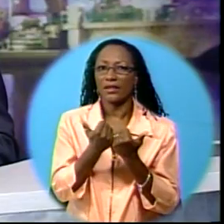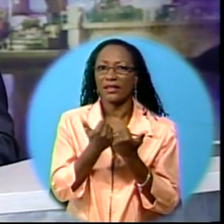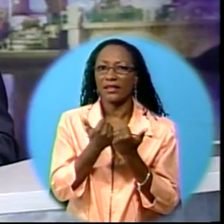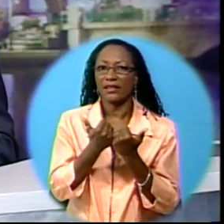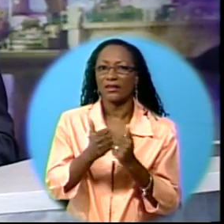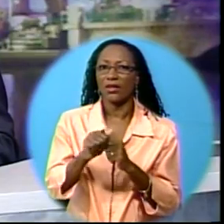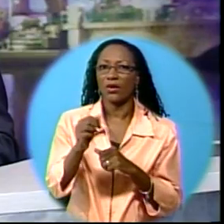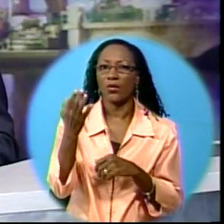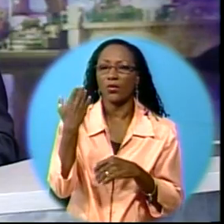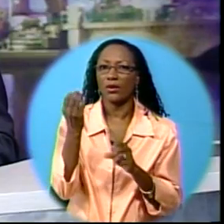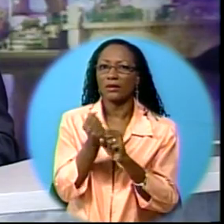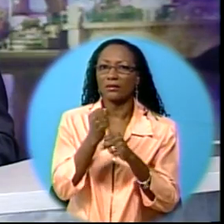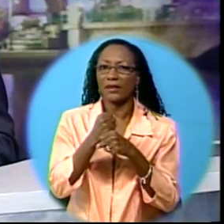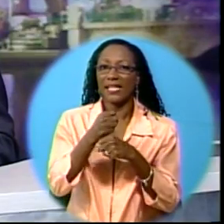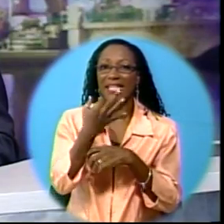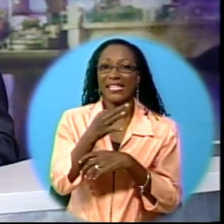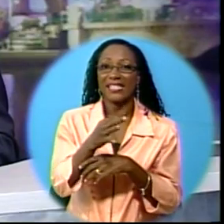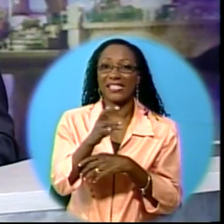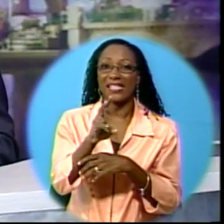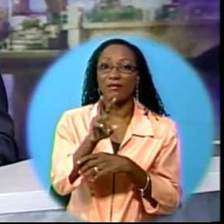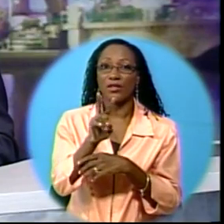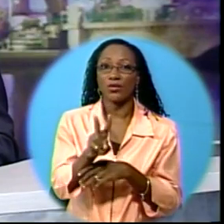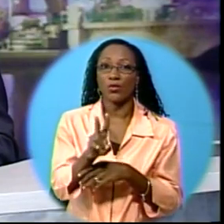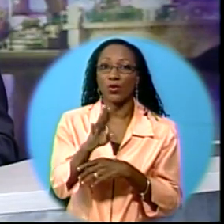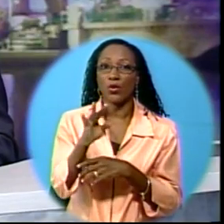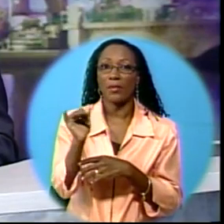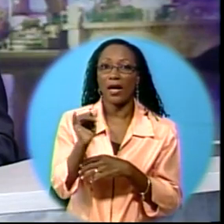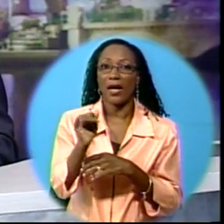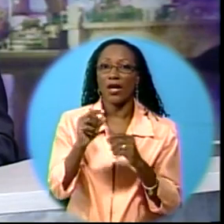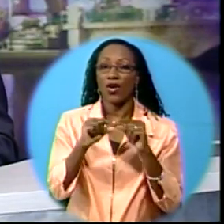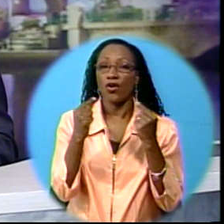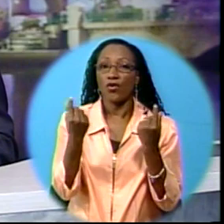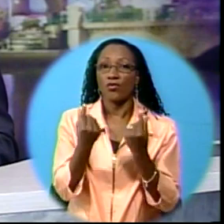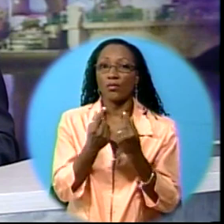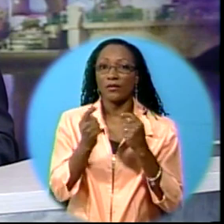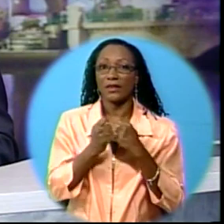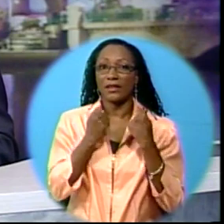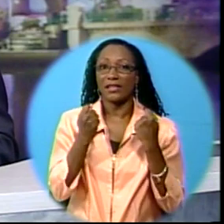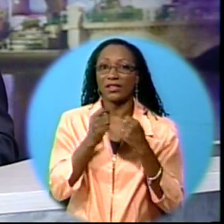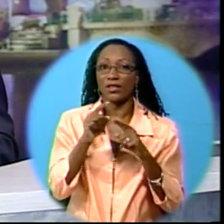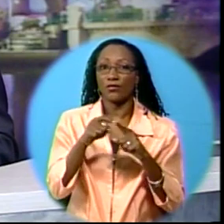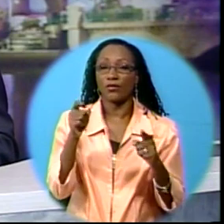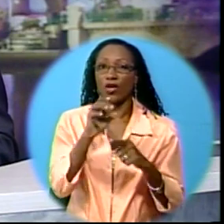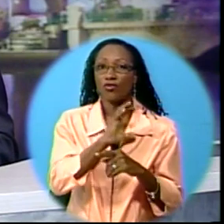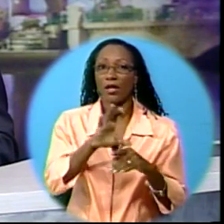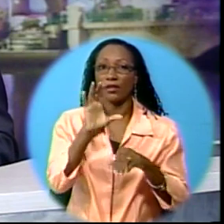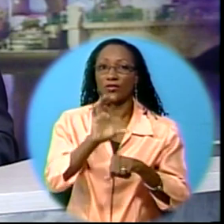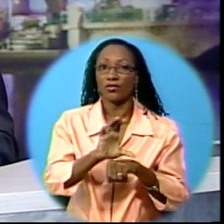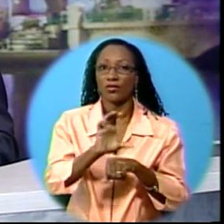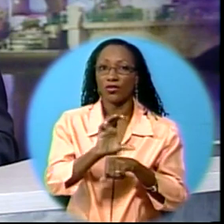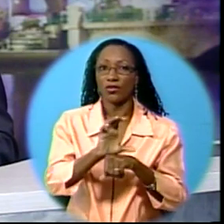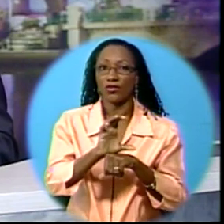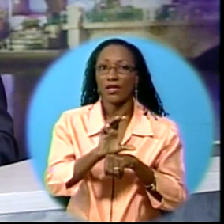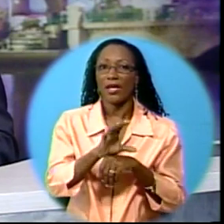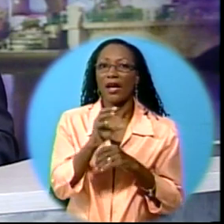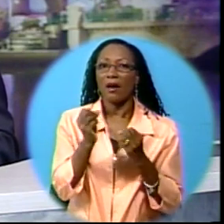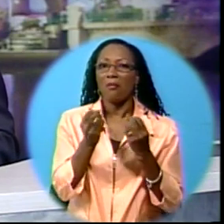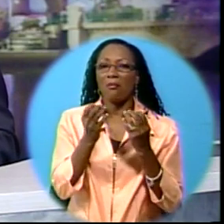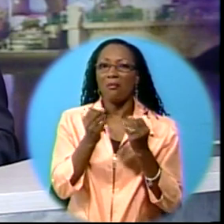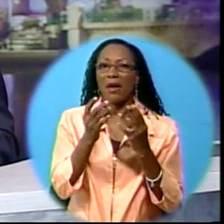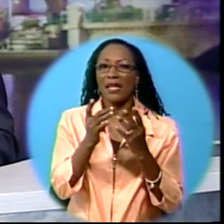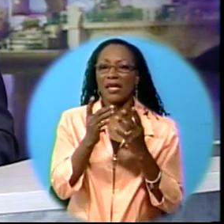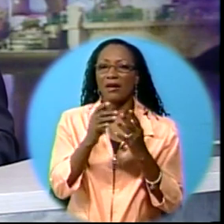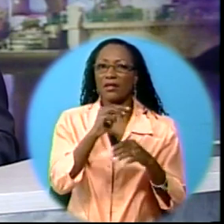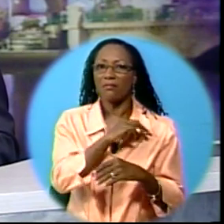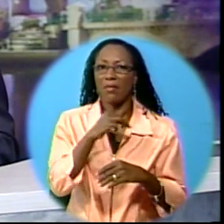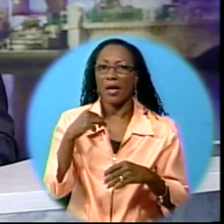in 1972 by a group of teenagers from the Christchurch Parish Church. Several of its members have since migrated to the U.S.,